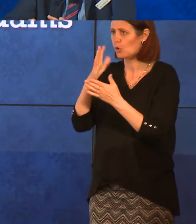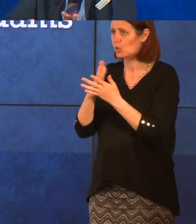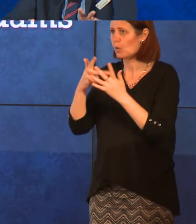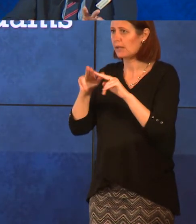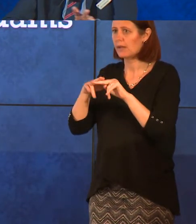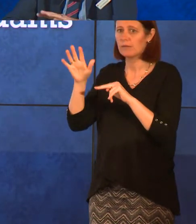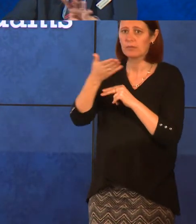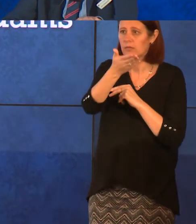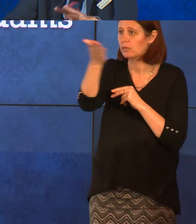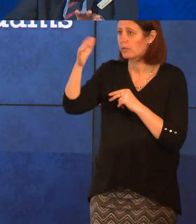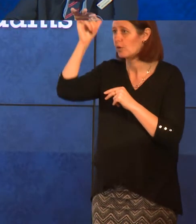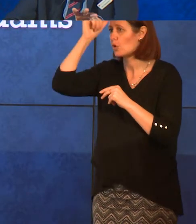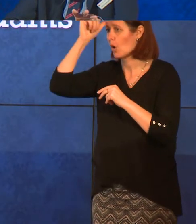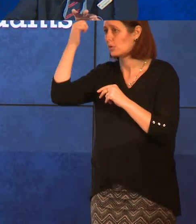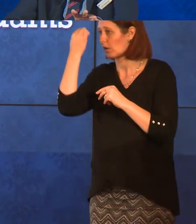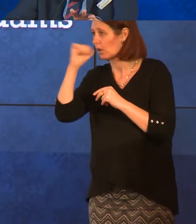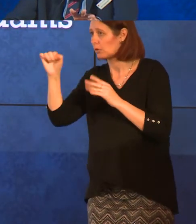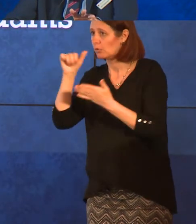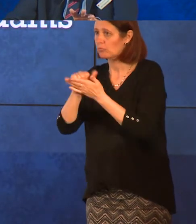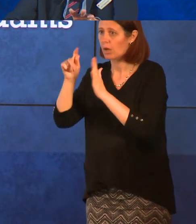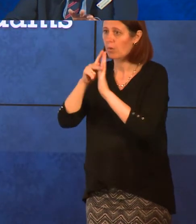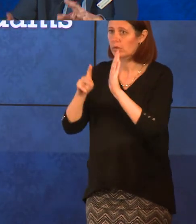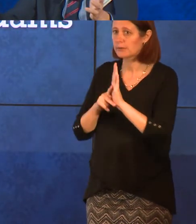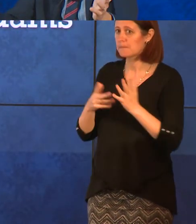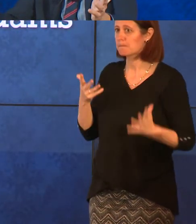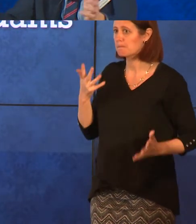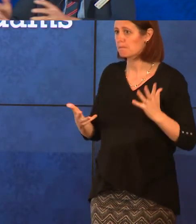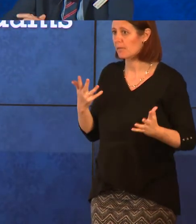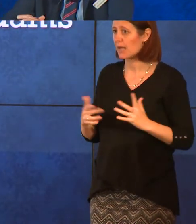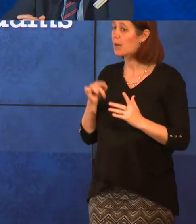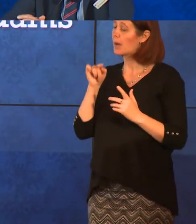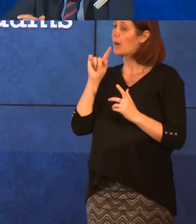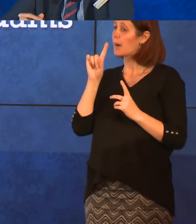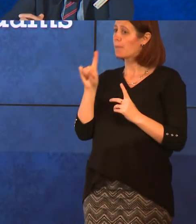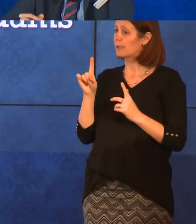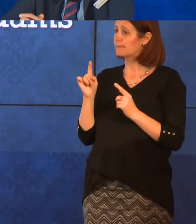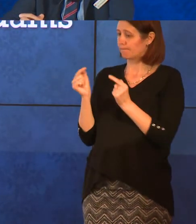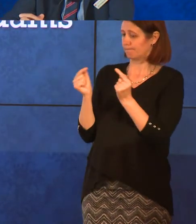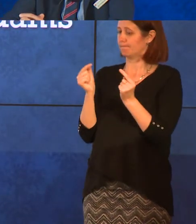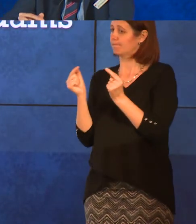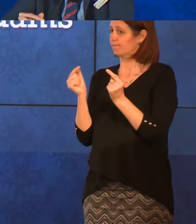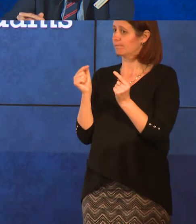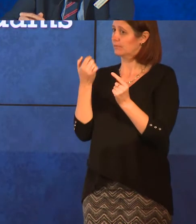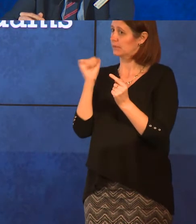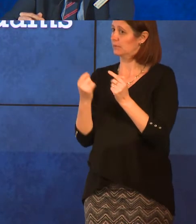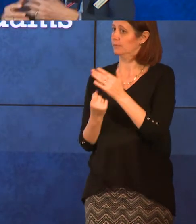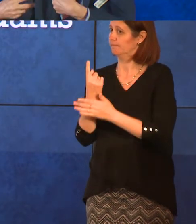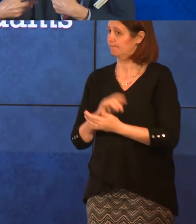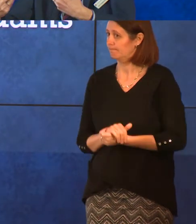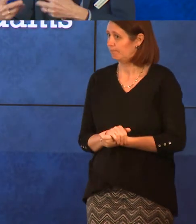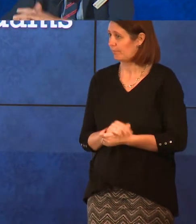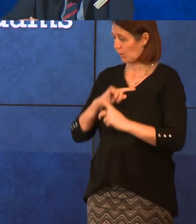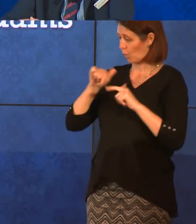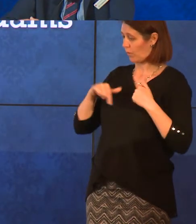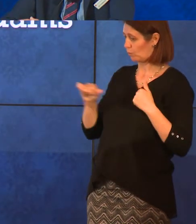still the policy, but it's a tension that continues to exist. We would